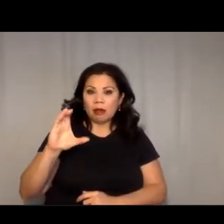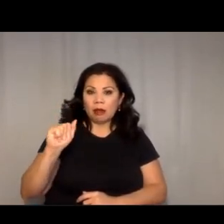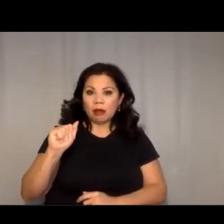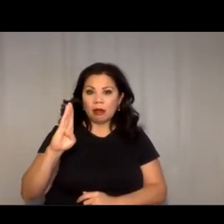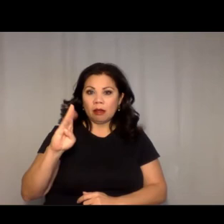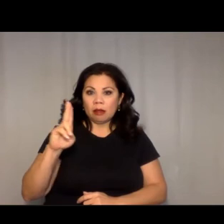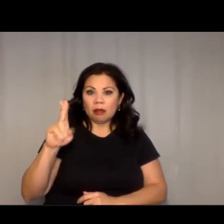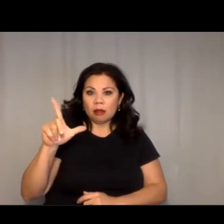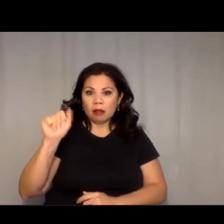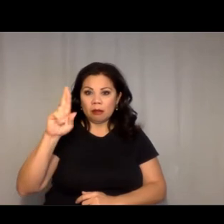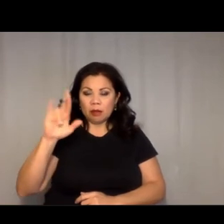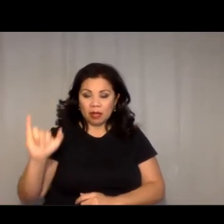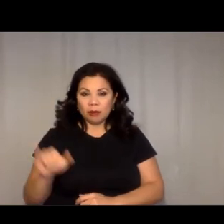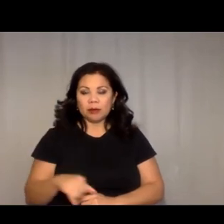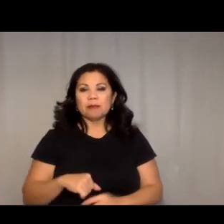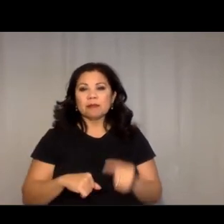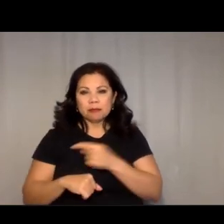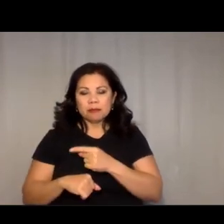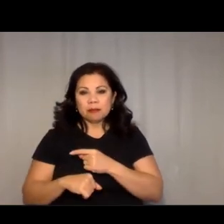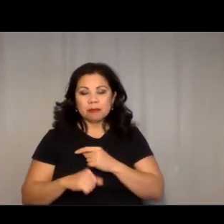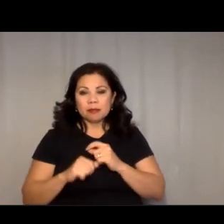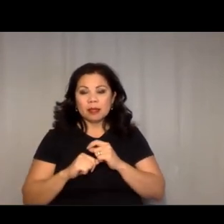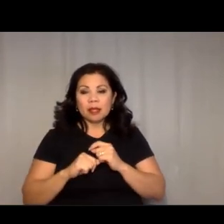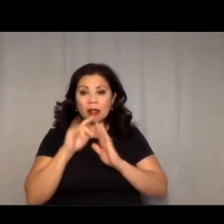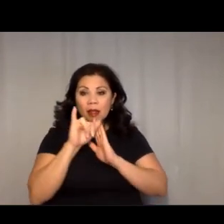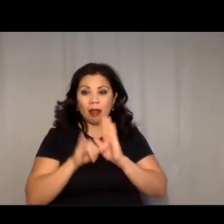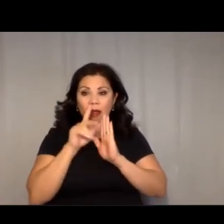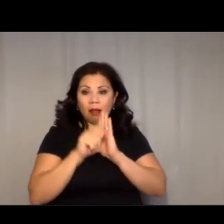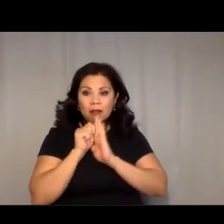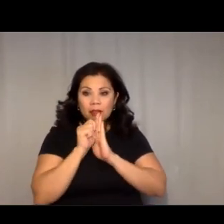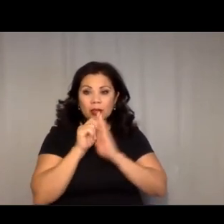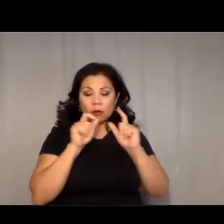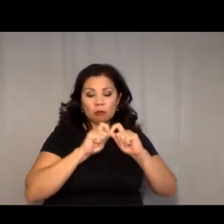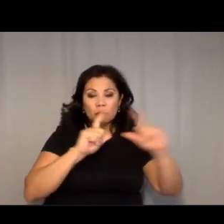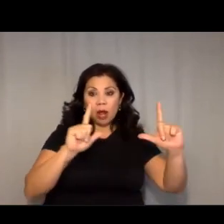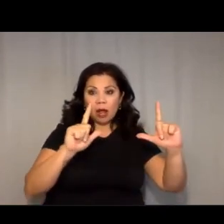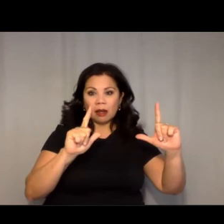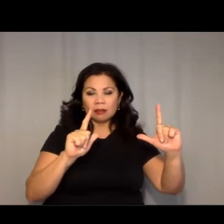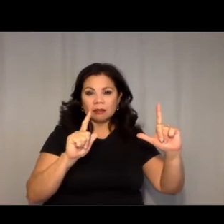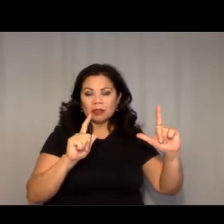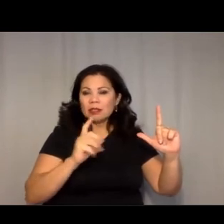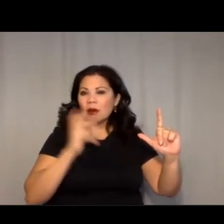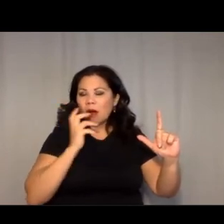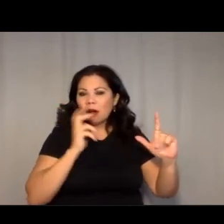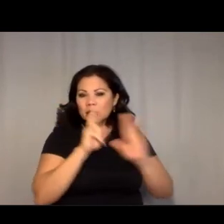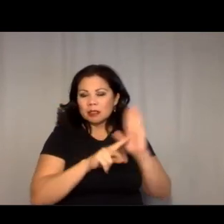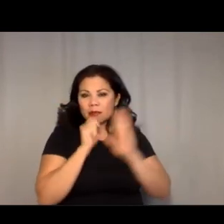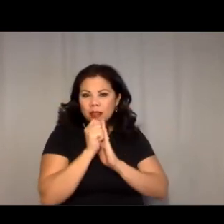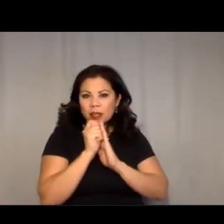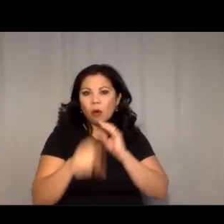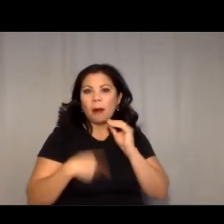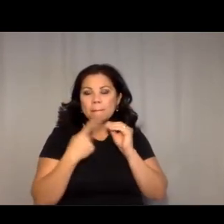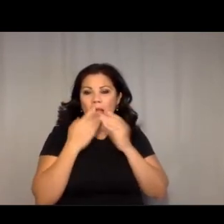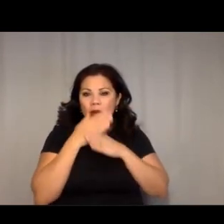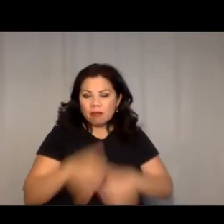you'll watch this, a video will come up, and it's a really awesome video that kids really like about dividing fractions.